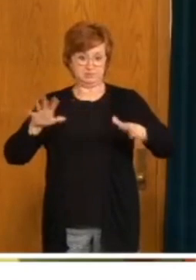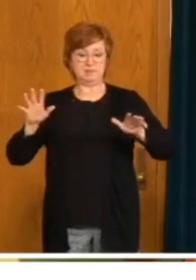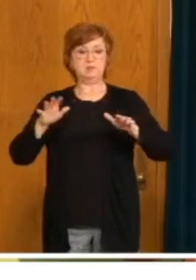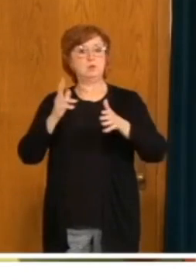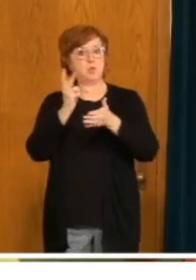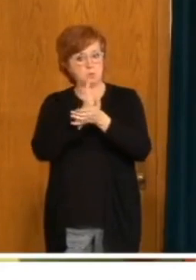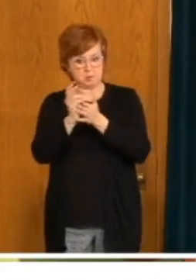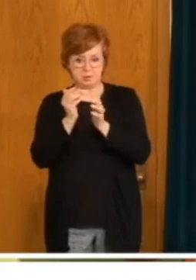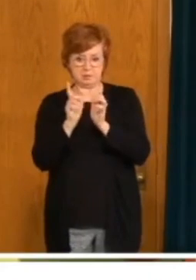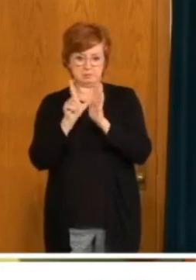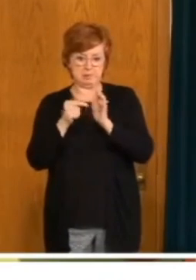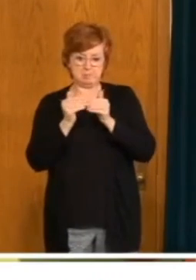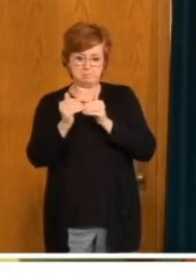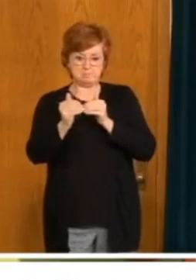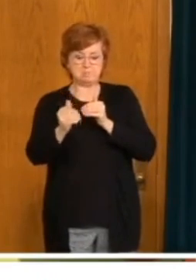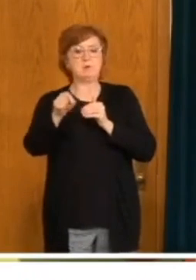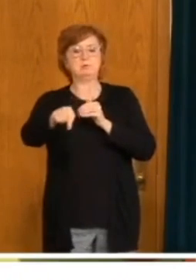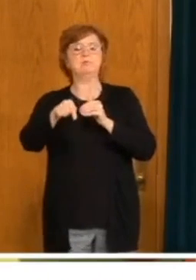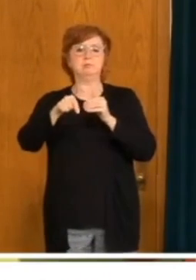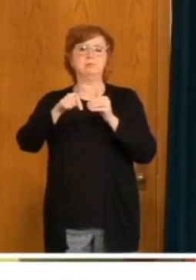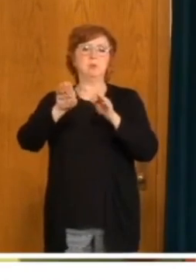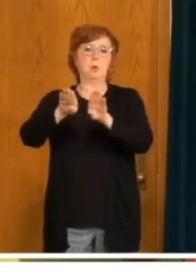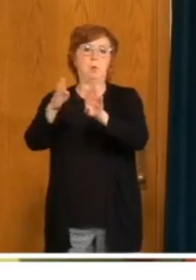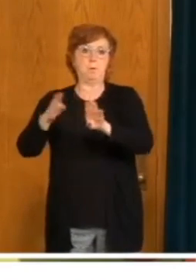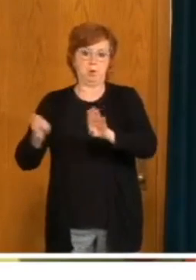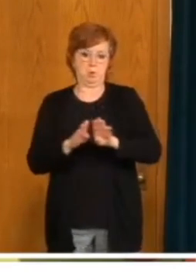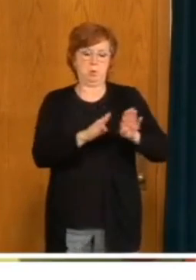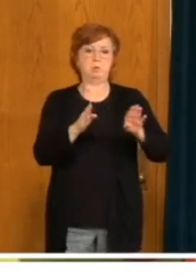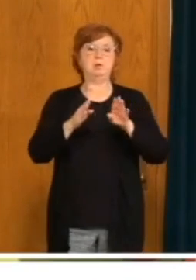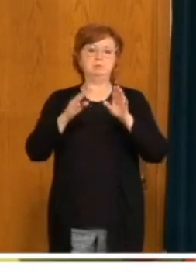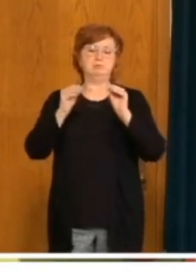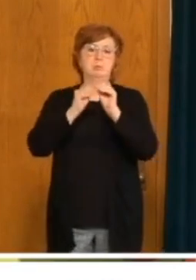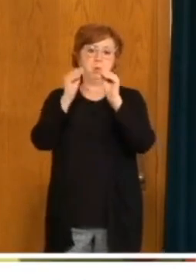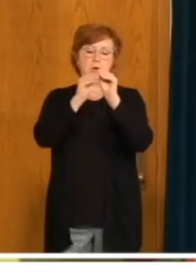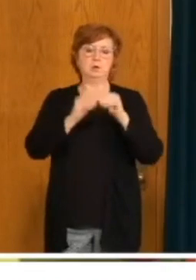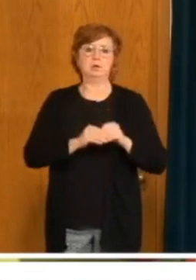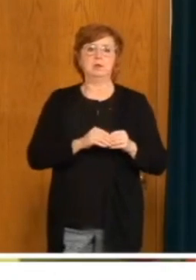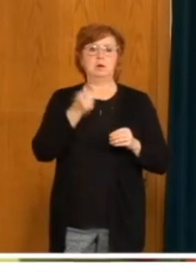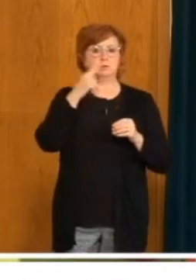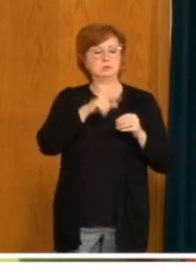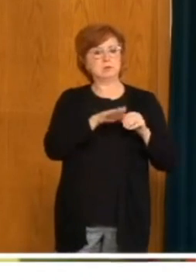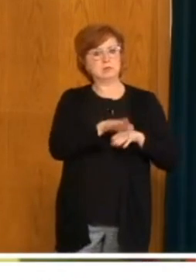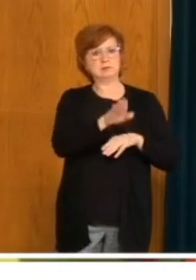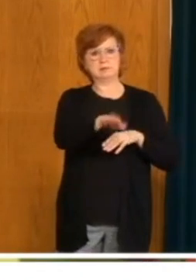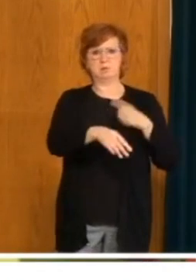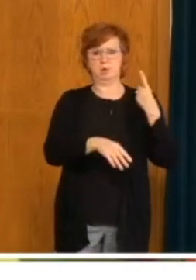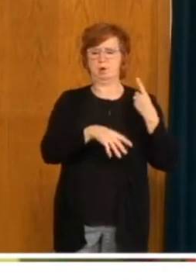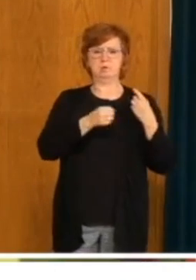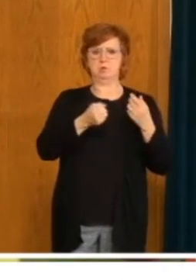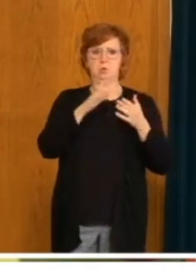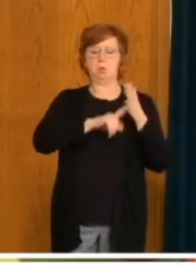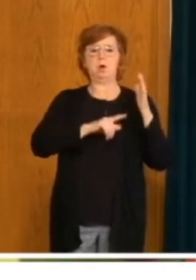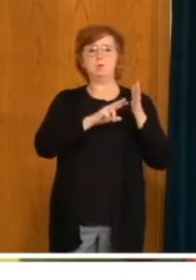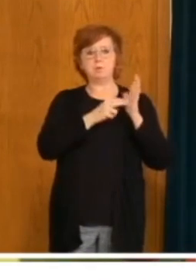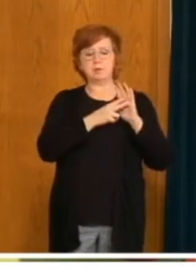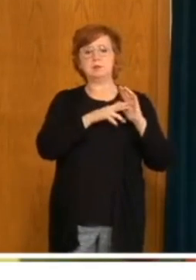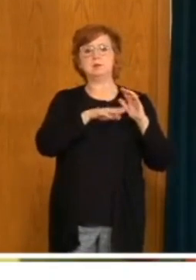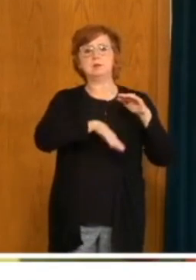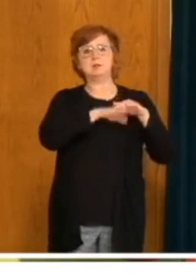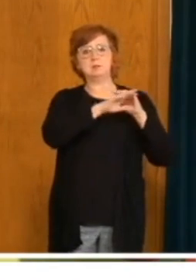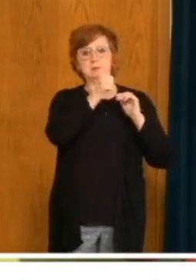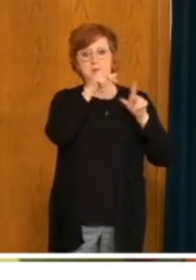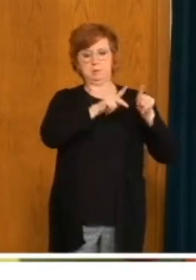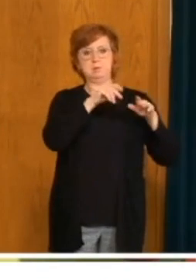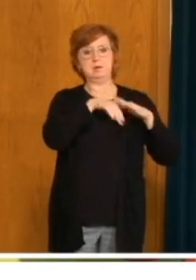begun. So in step one, household bubbles can expand to 10 people, public indoor gatherings can be up to